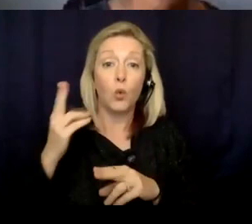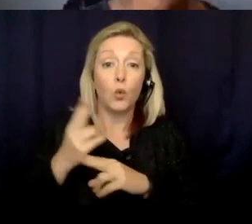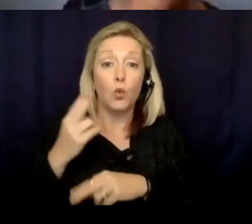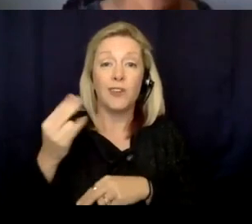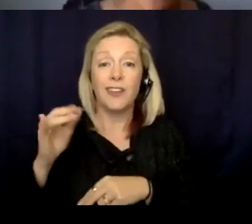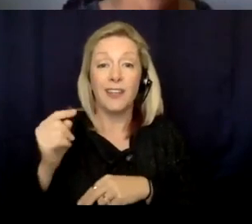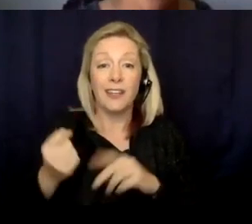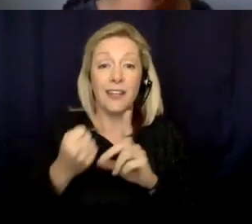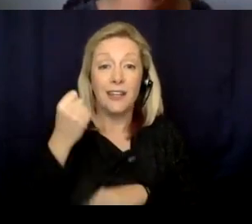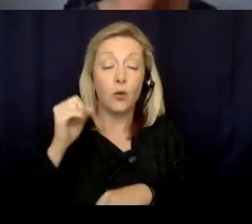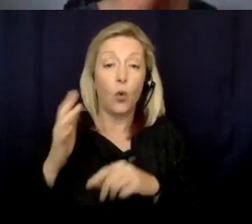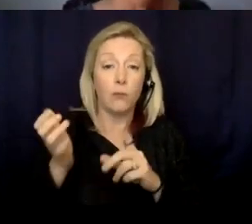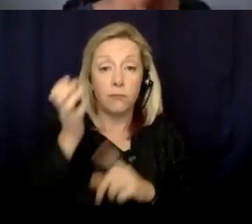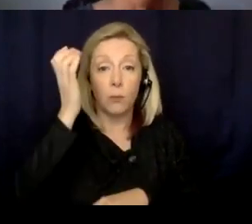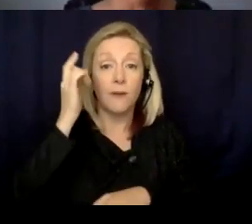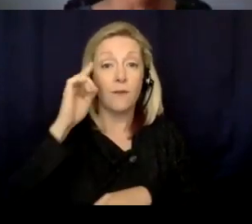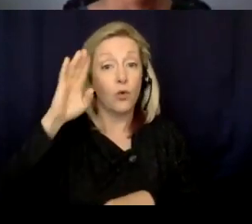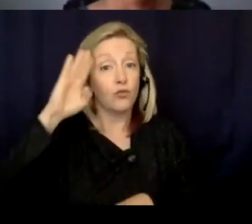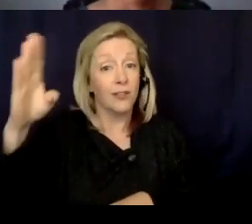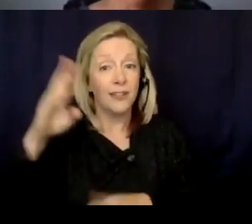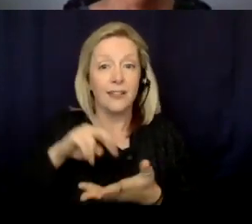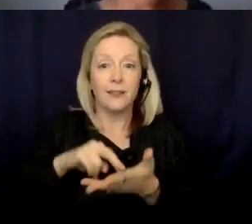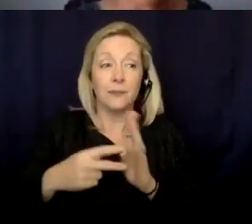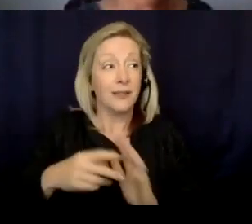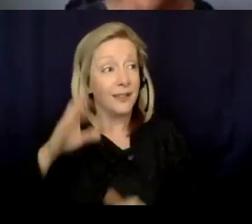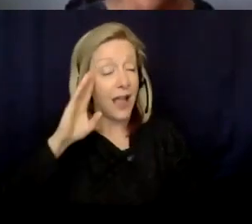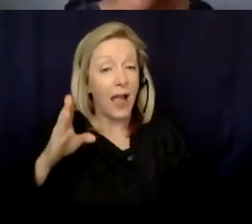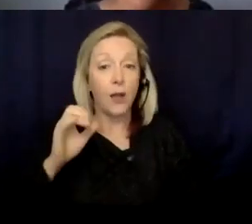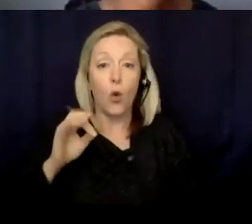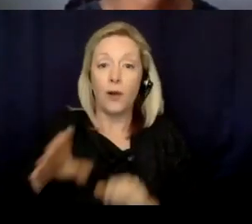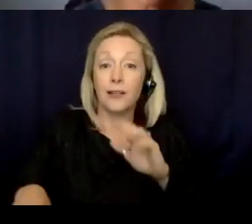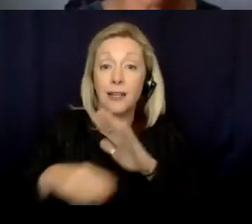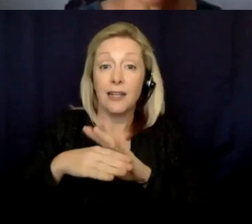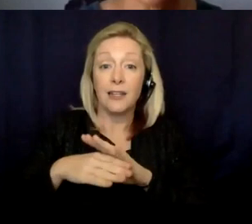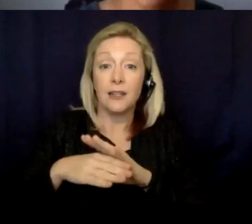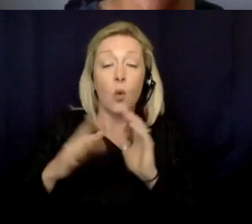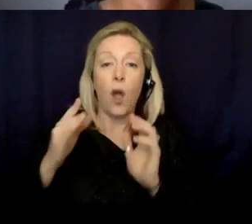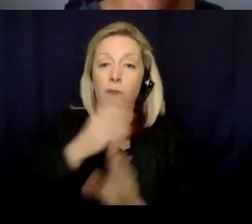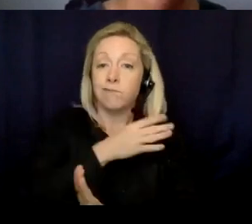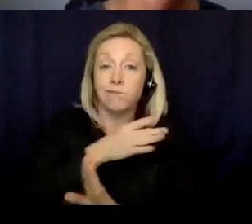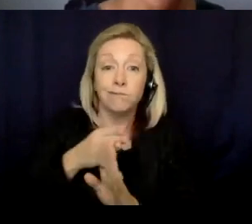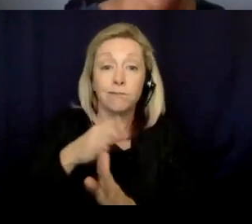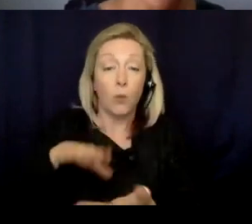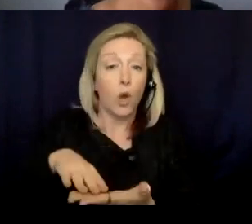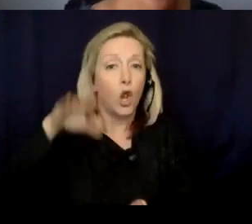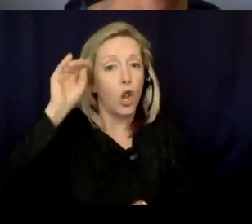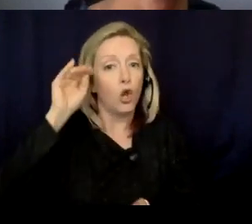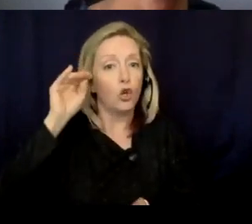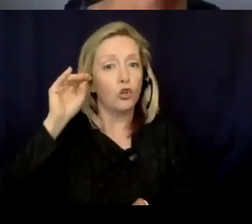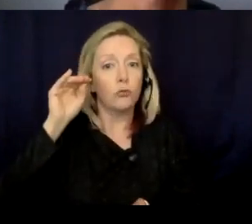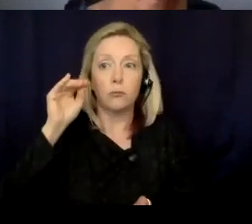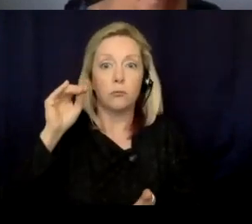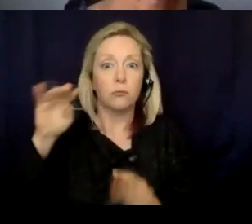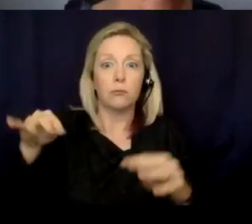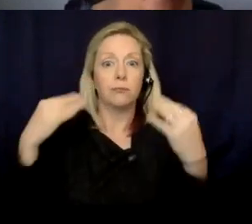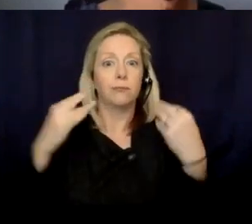a greeting of, hi, it's good to see you, or kick, because that's what they've learned and that's gotten them